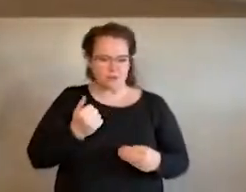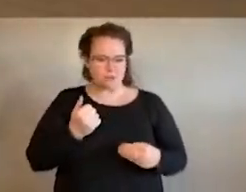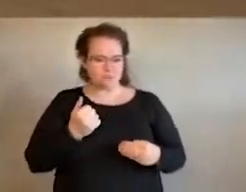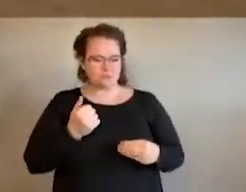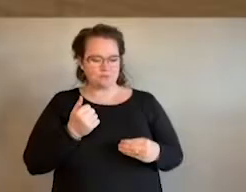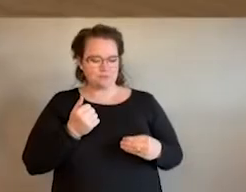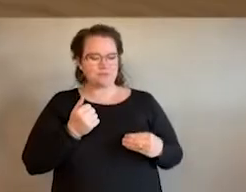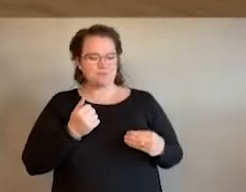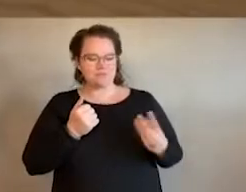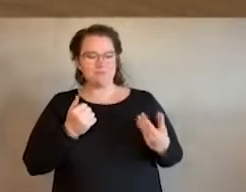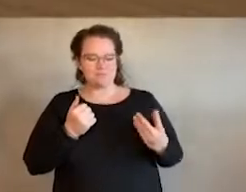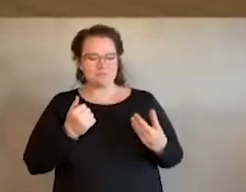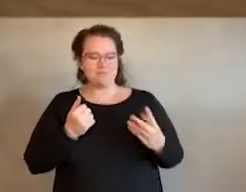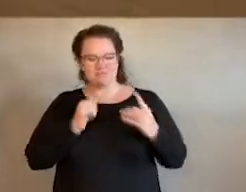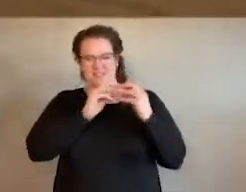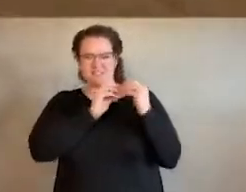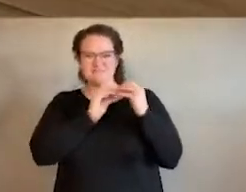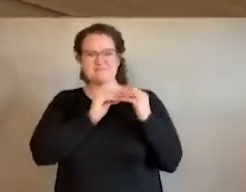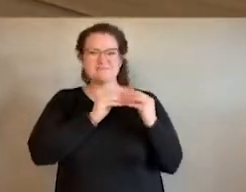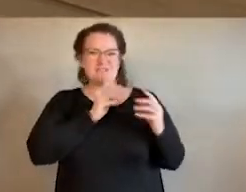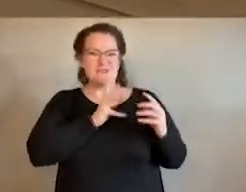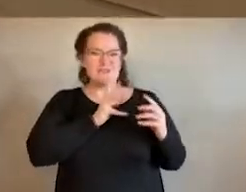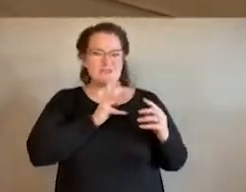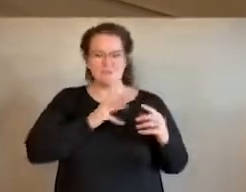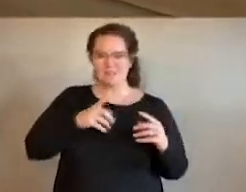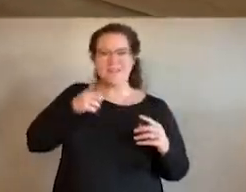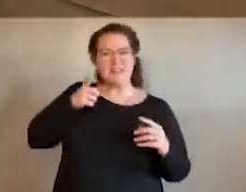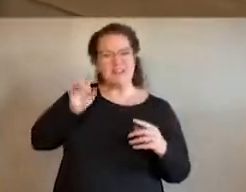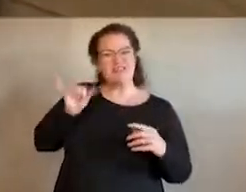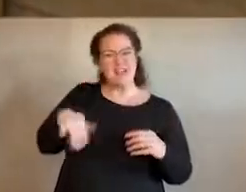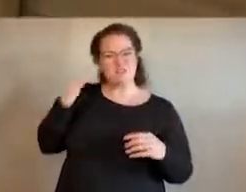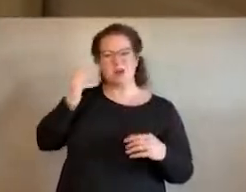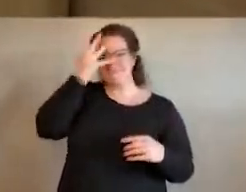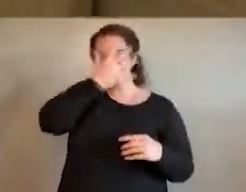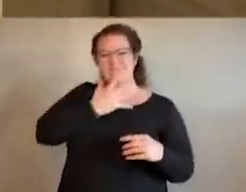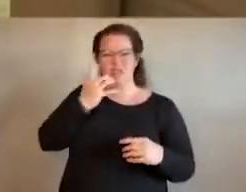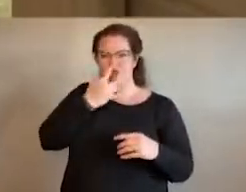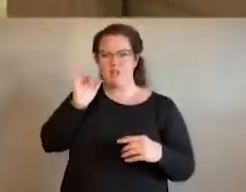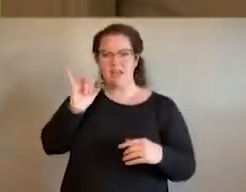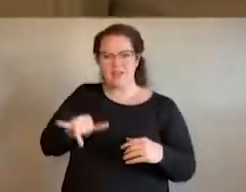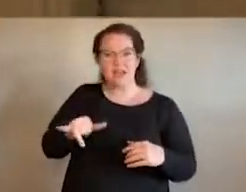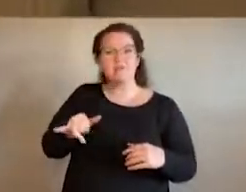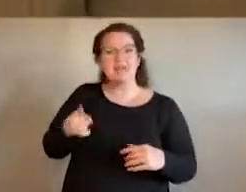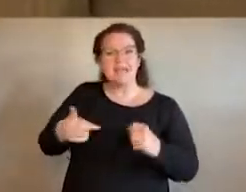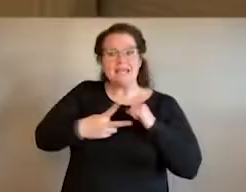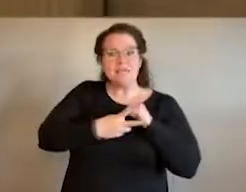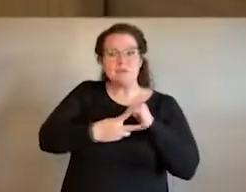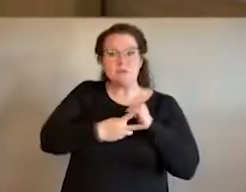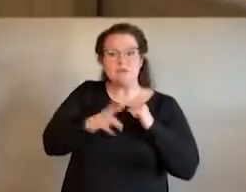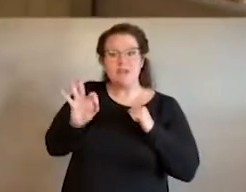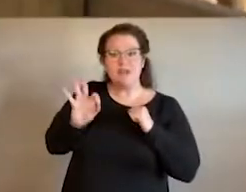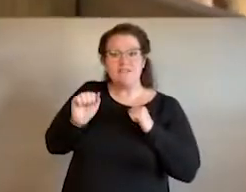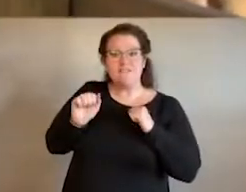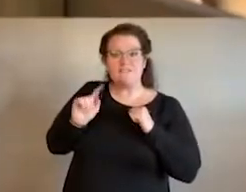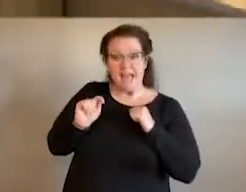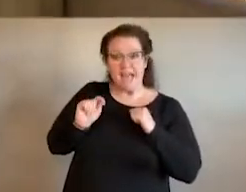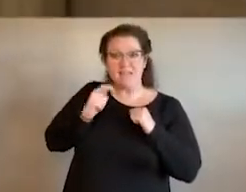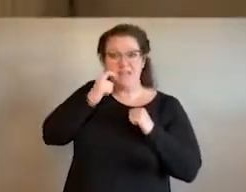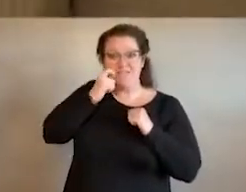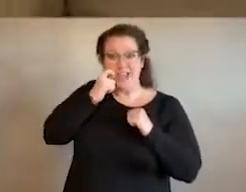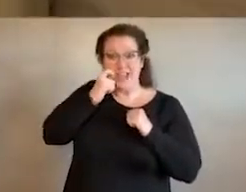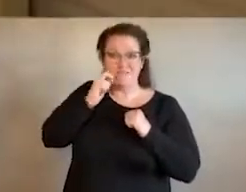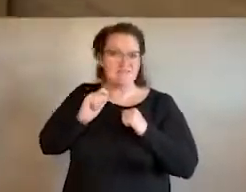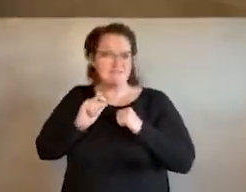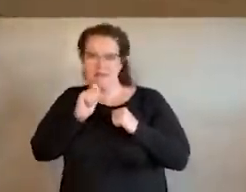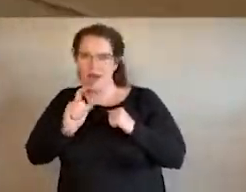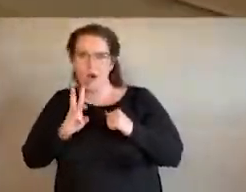I'm right here. He's ridiculous. So that's why he's got all that stuff. He does store fat, not water, in that hump. So a lot of people think he stores water in